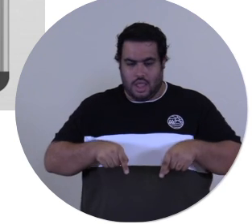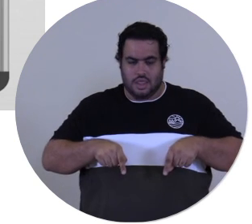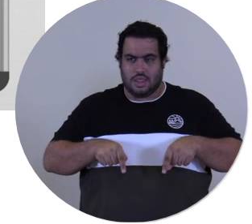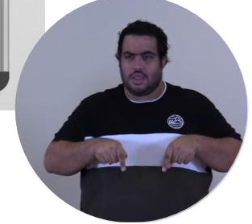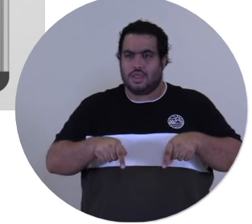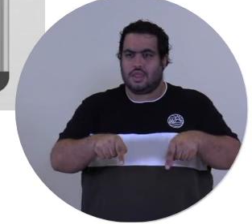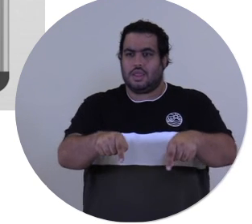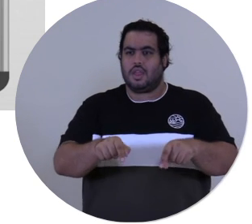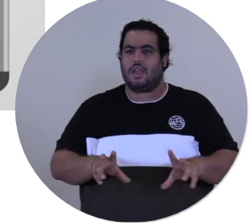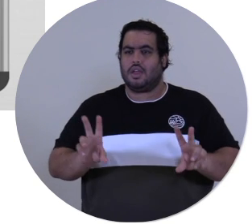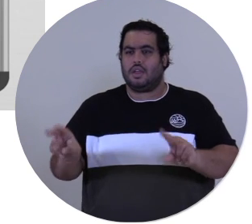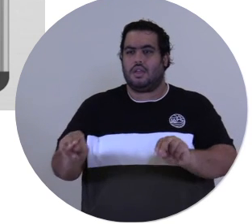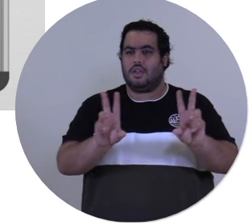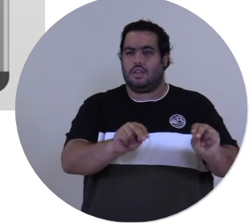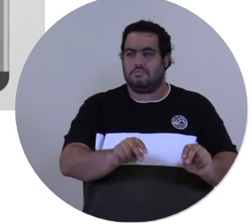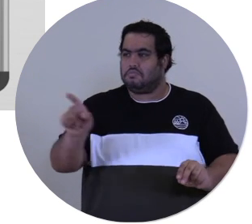were neck and neck.